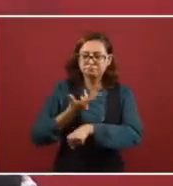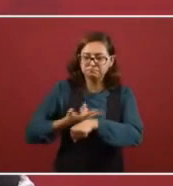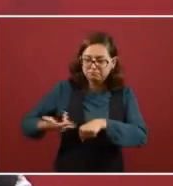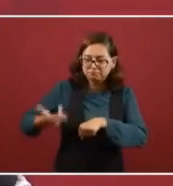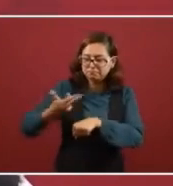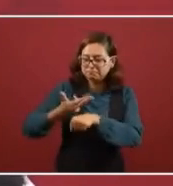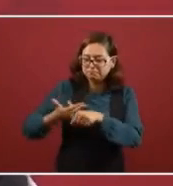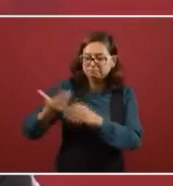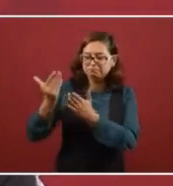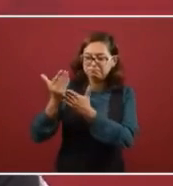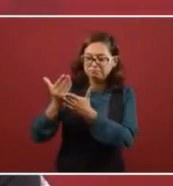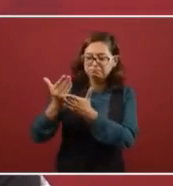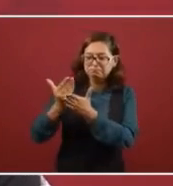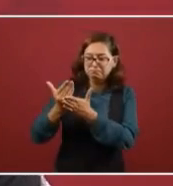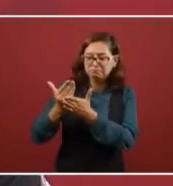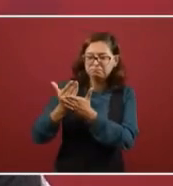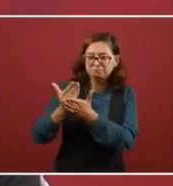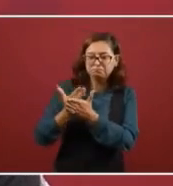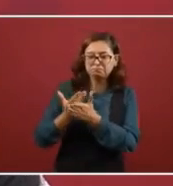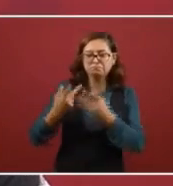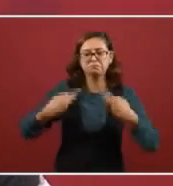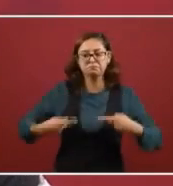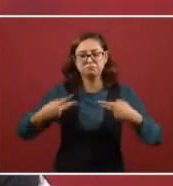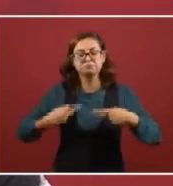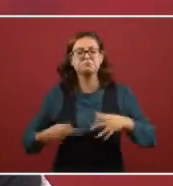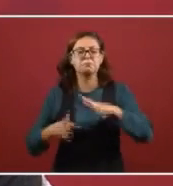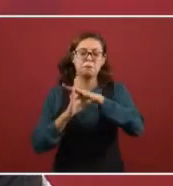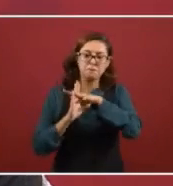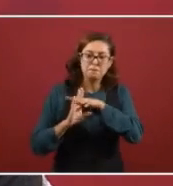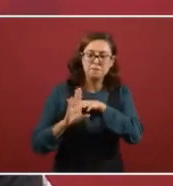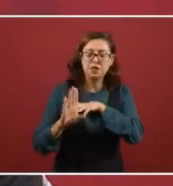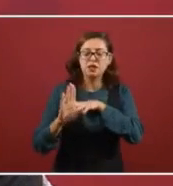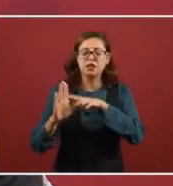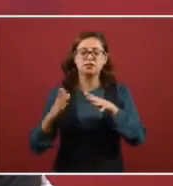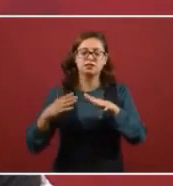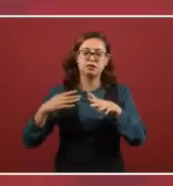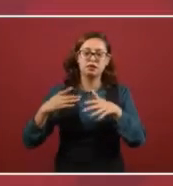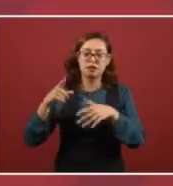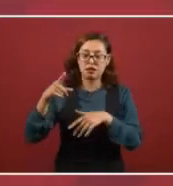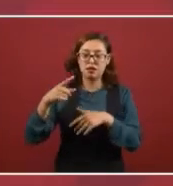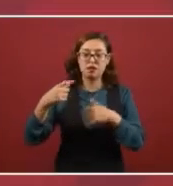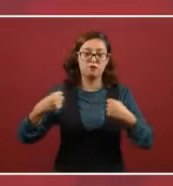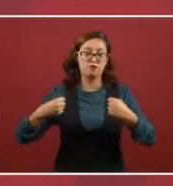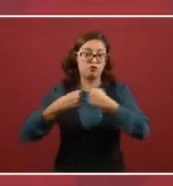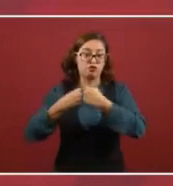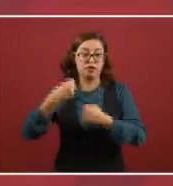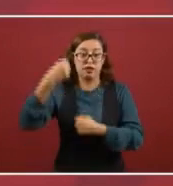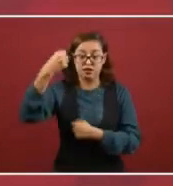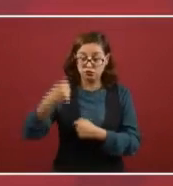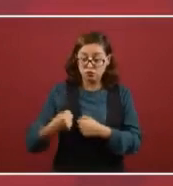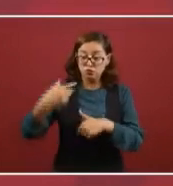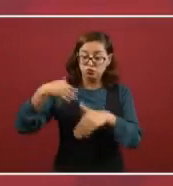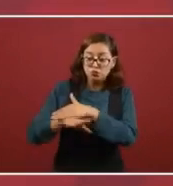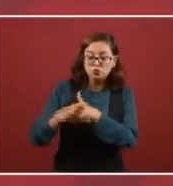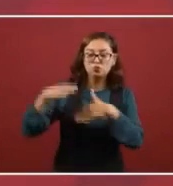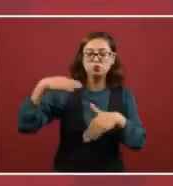the regularization of the entrance of migrants to Mexico in the south border,